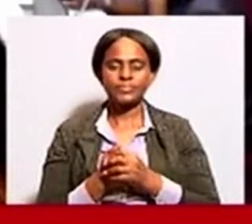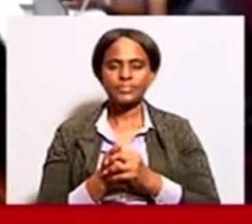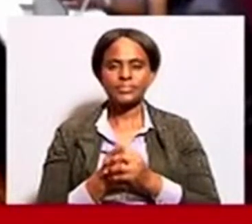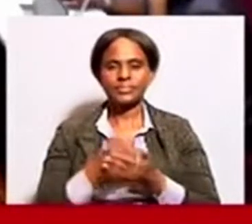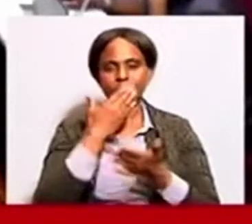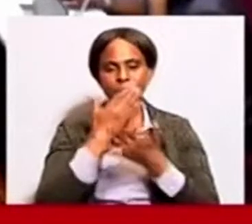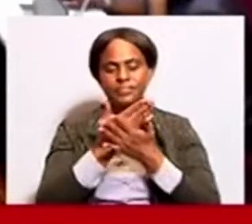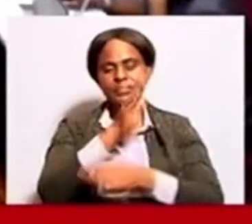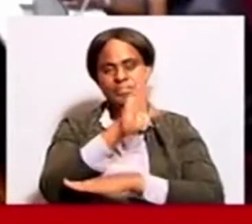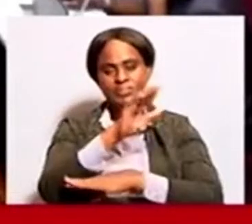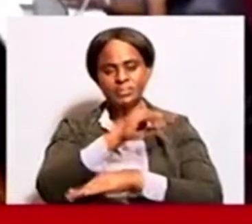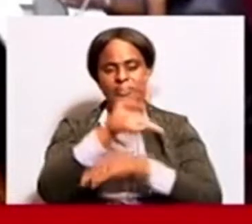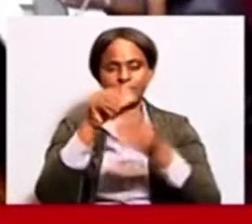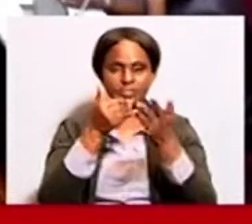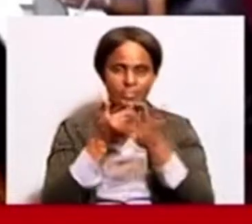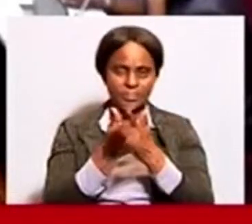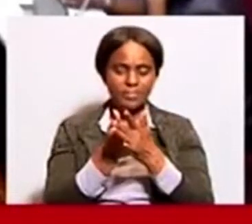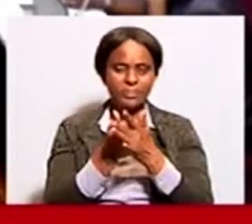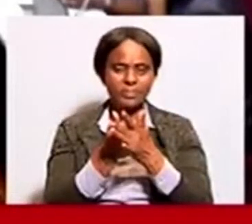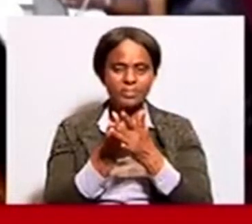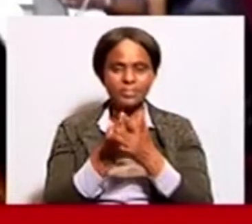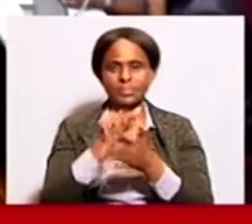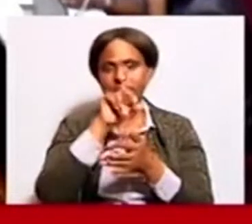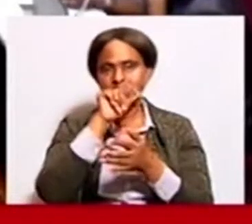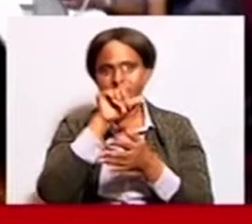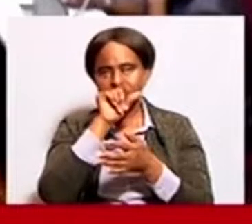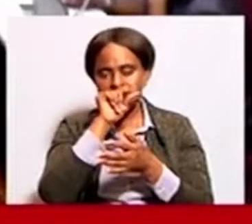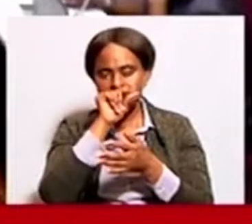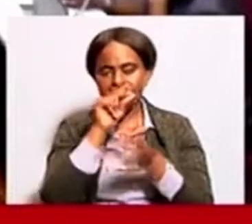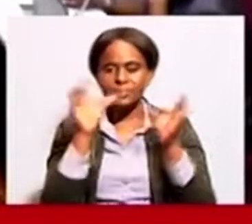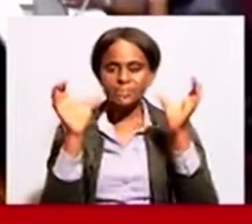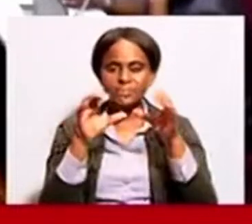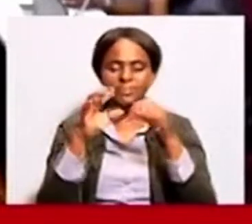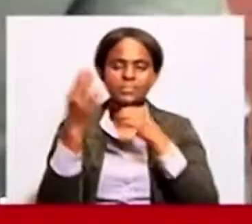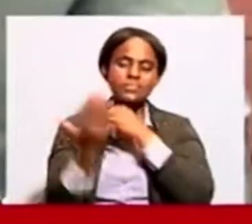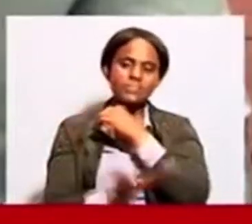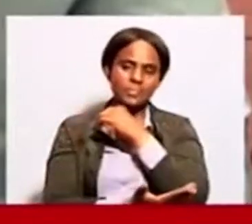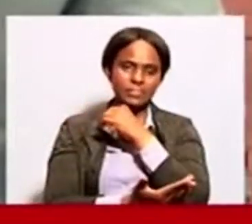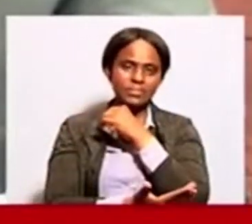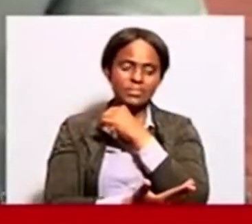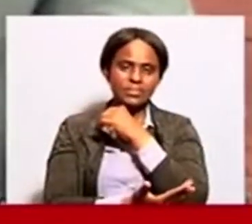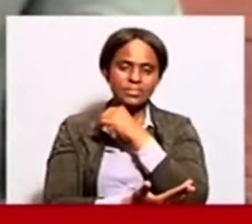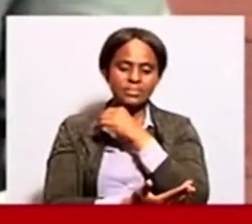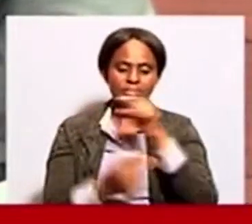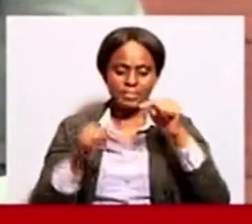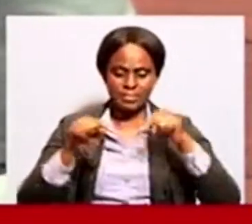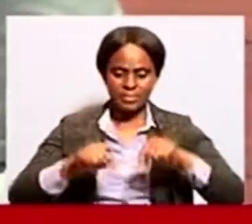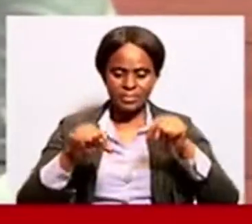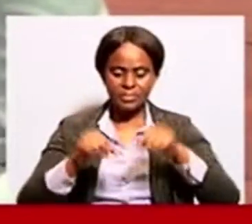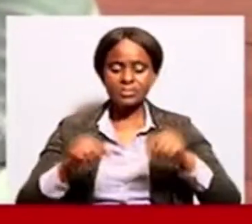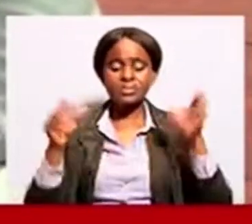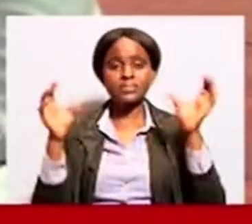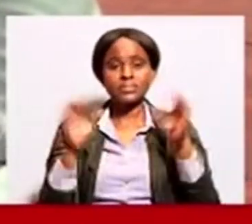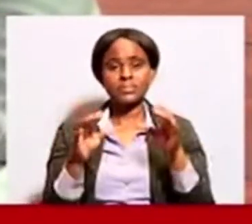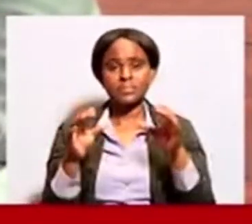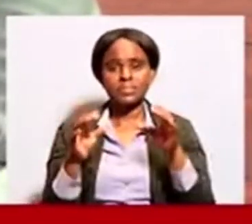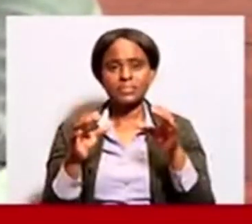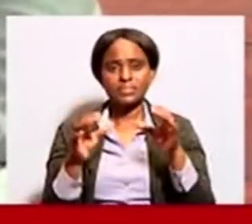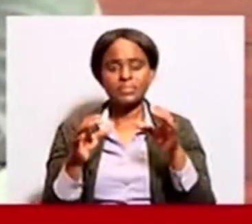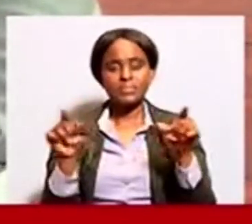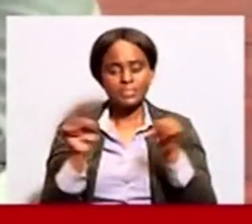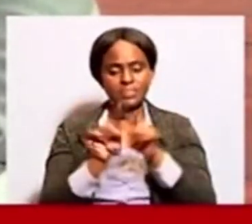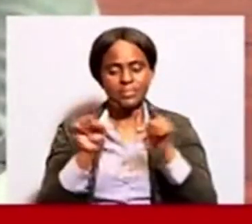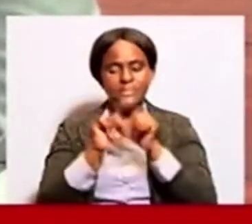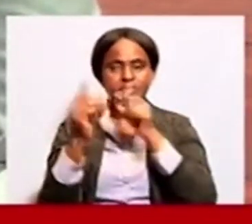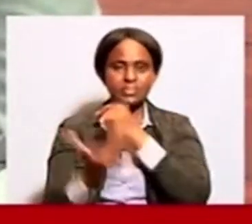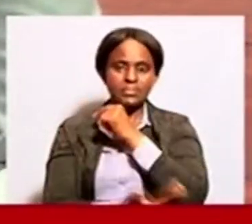Good afternoon, everyone. Livingstone City Council, you are welcome to the committee and welcome